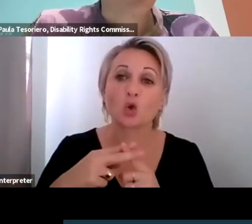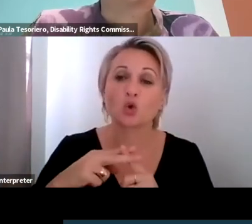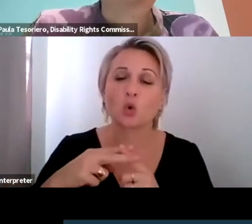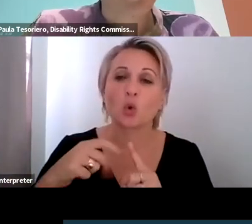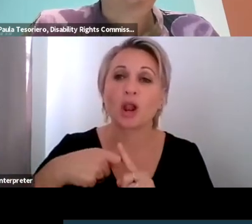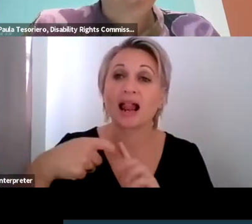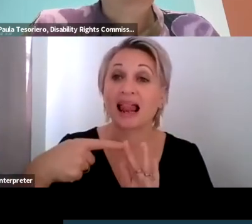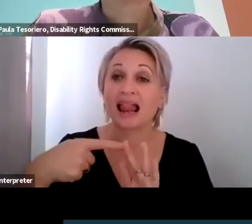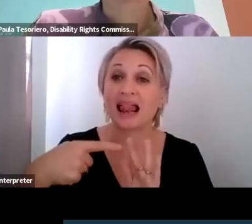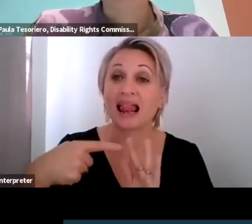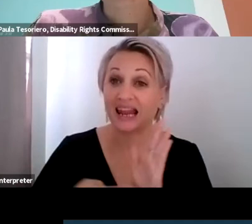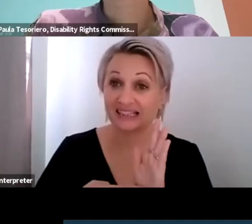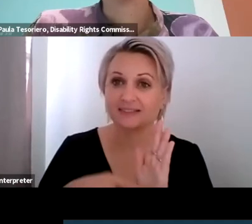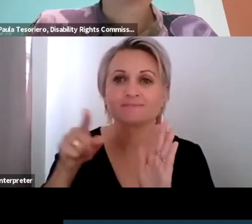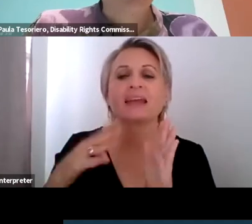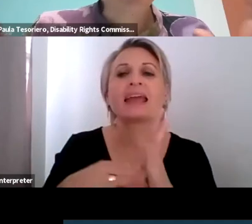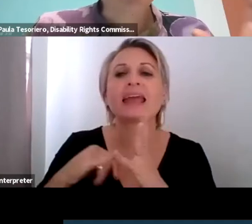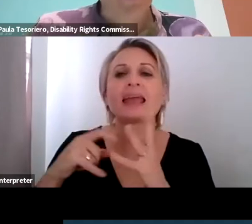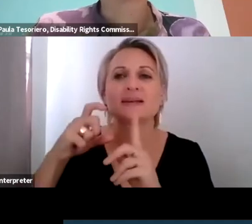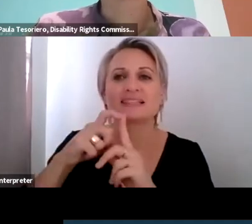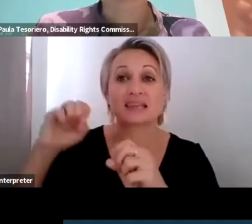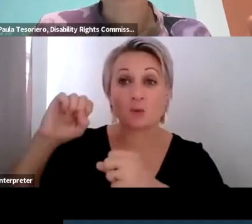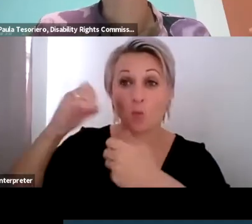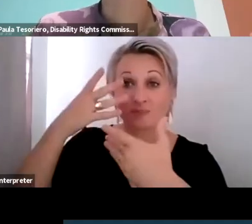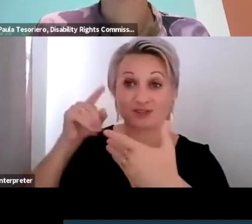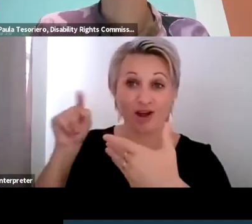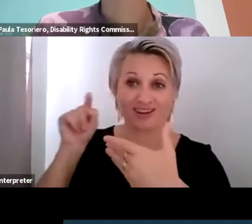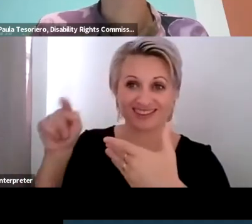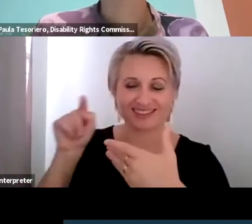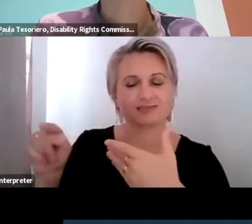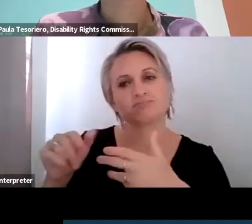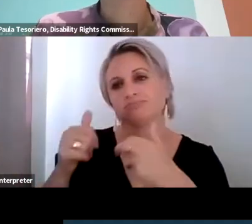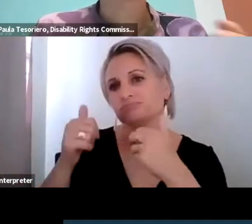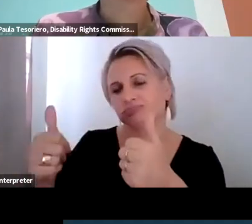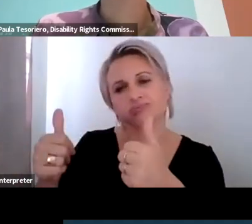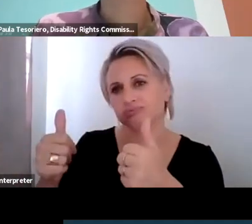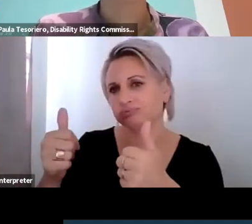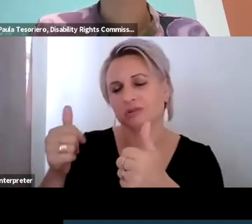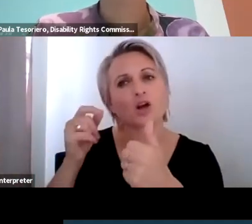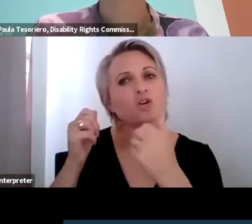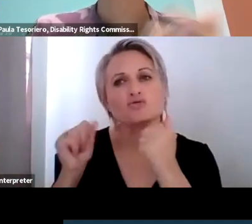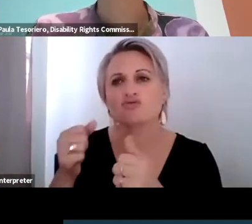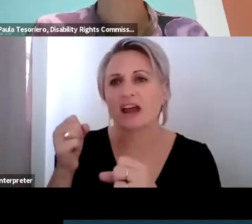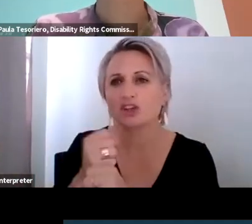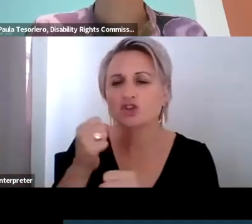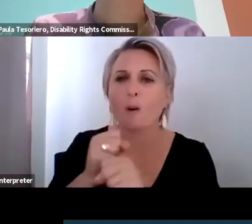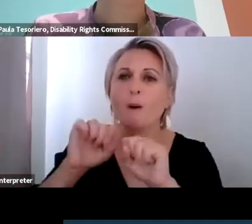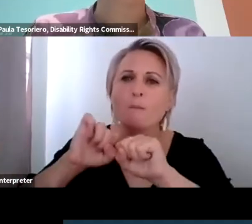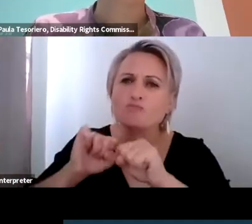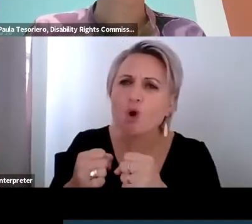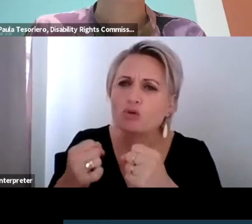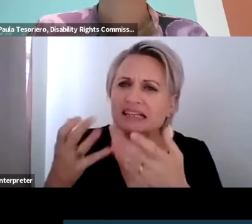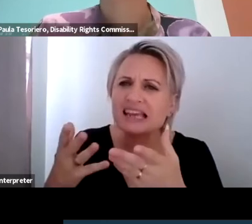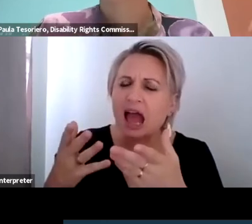their website, but they've done a really good job at breaking down the myths around disability, like, for example, that it costs more to